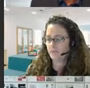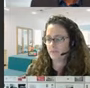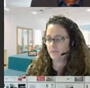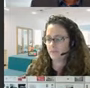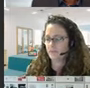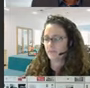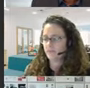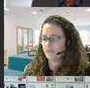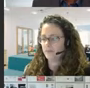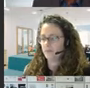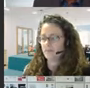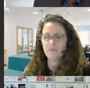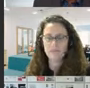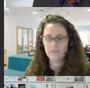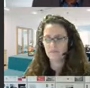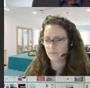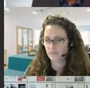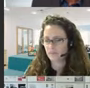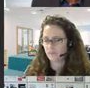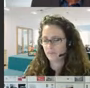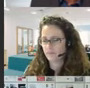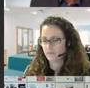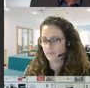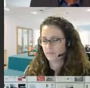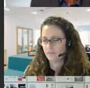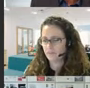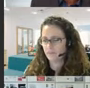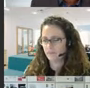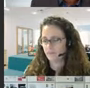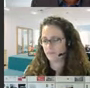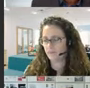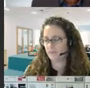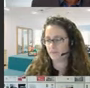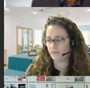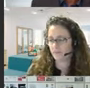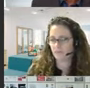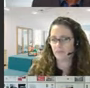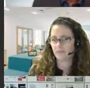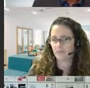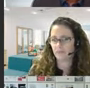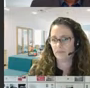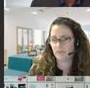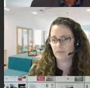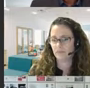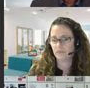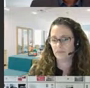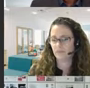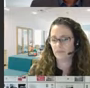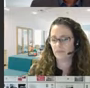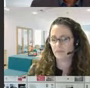further away in the south of France. What's significant for us is when we approach